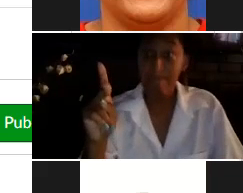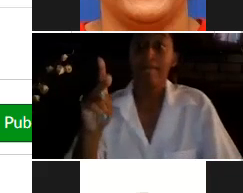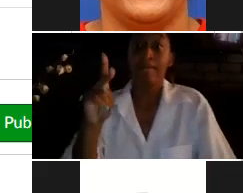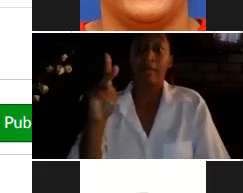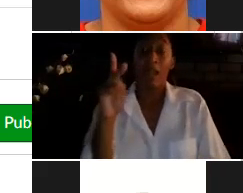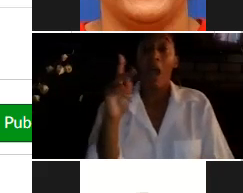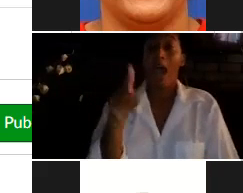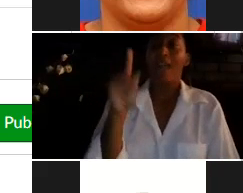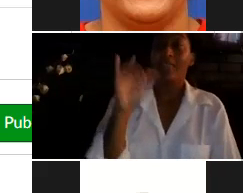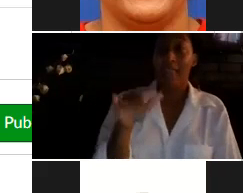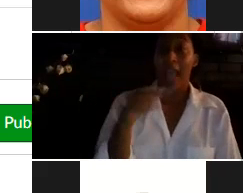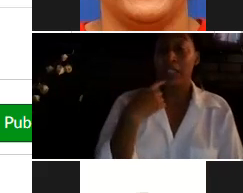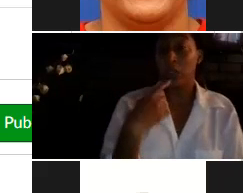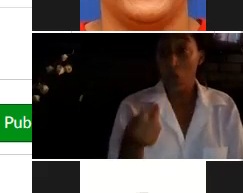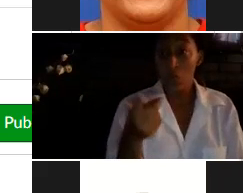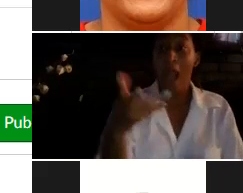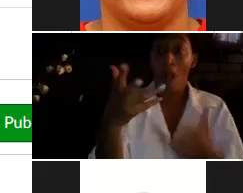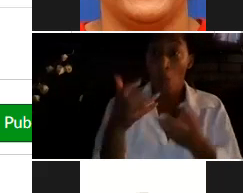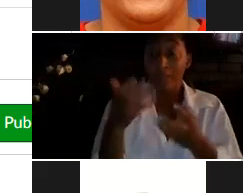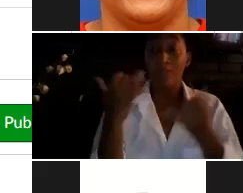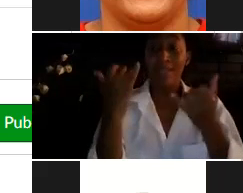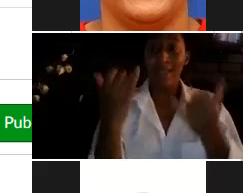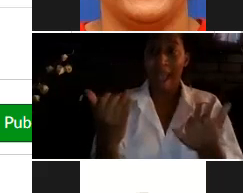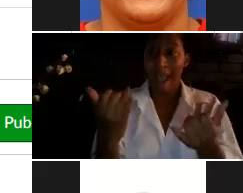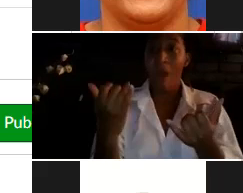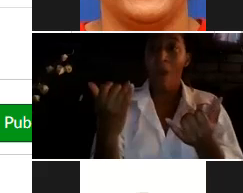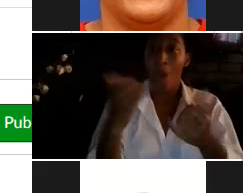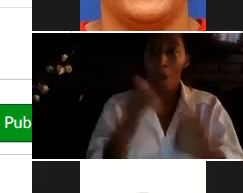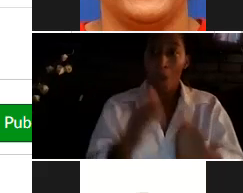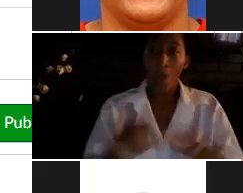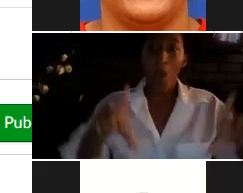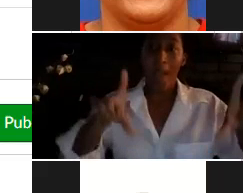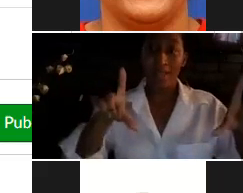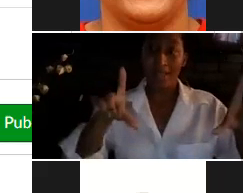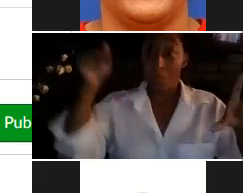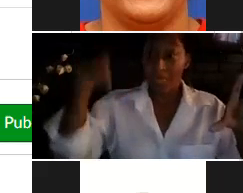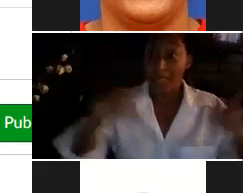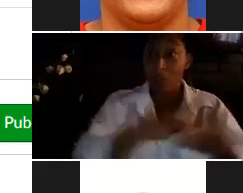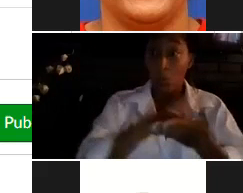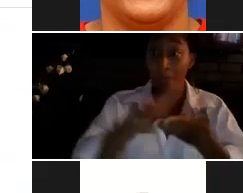what I want to do. I want to go into this week's